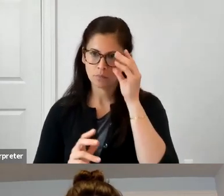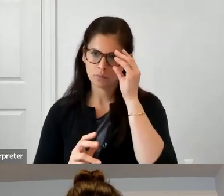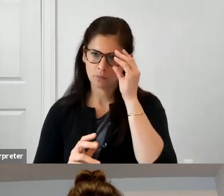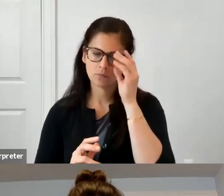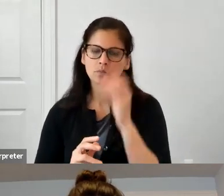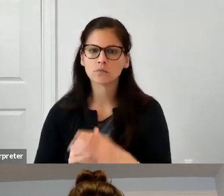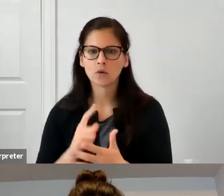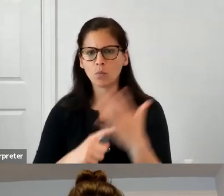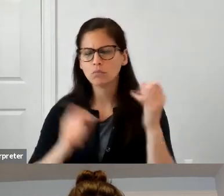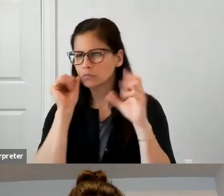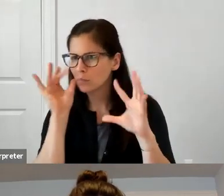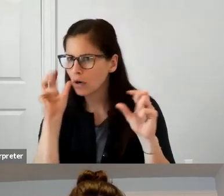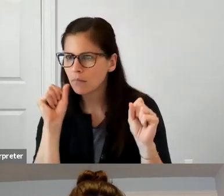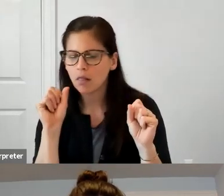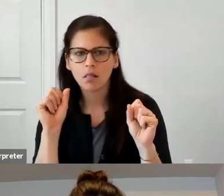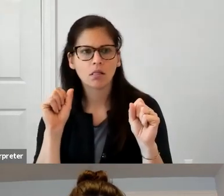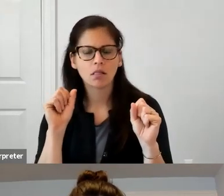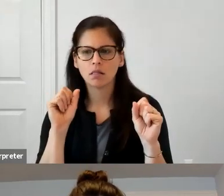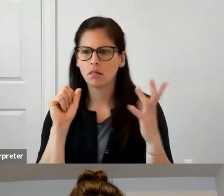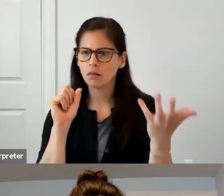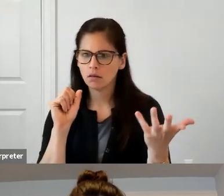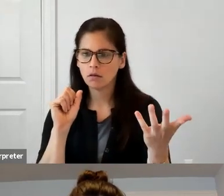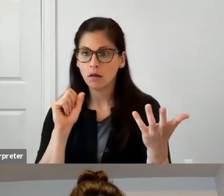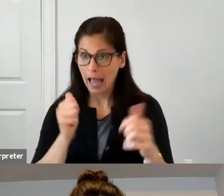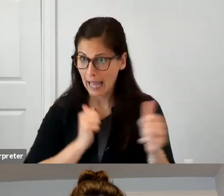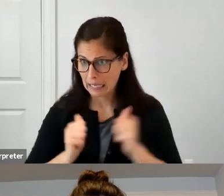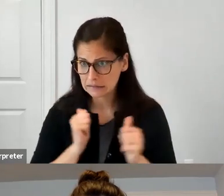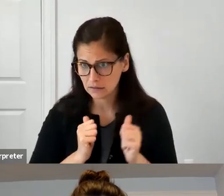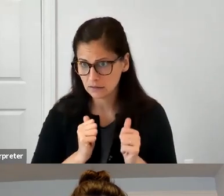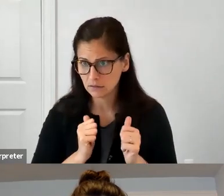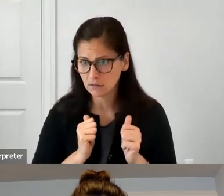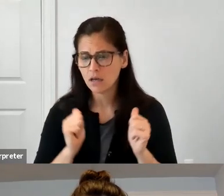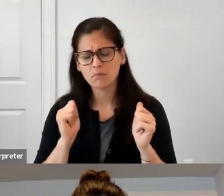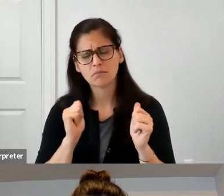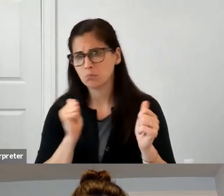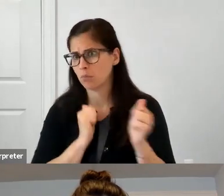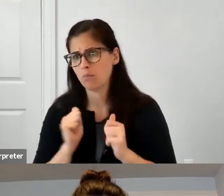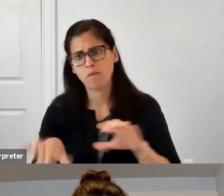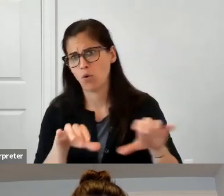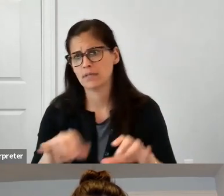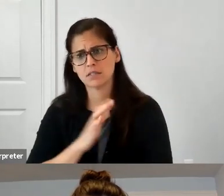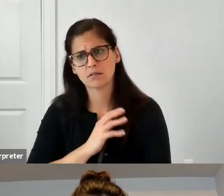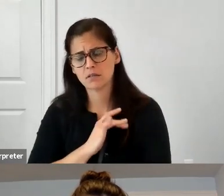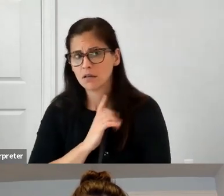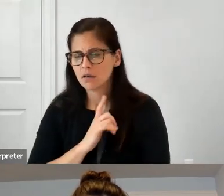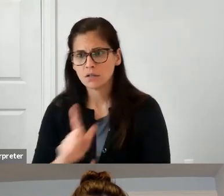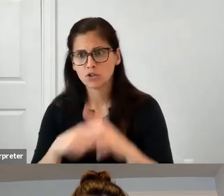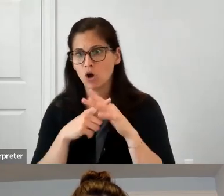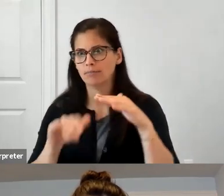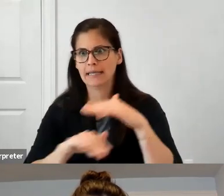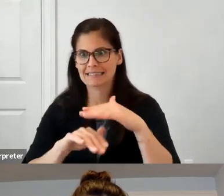what an incredible, not only acting, what an incredible performance. Let's just start with the basics,